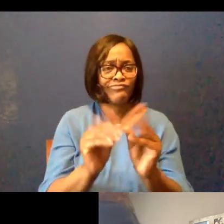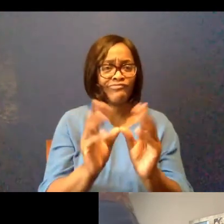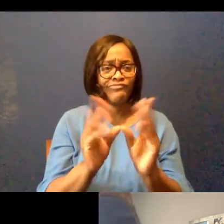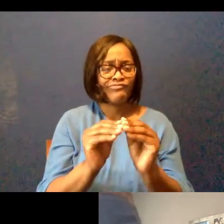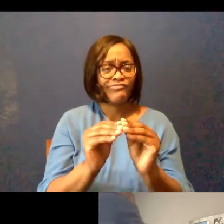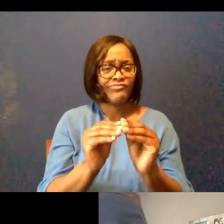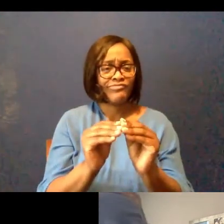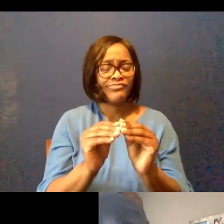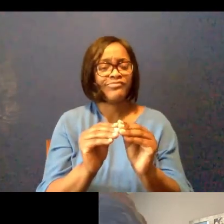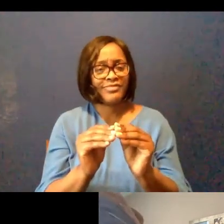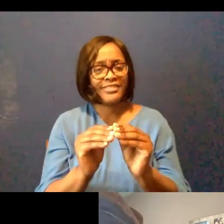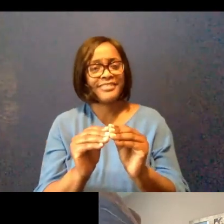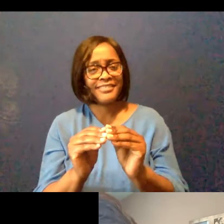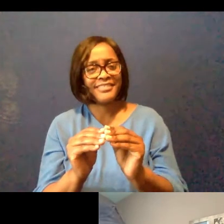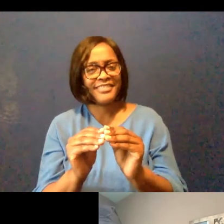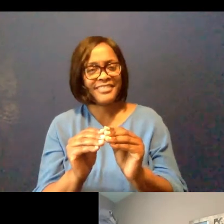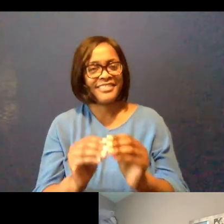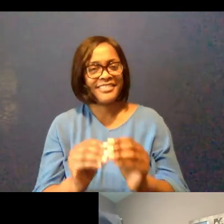others.